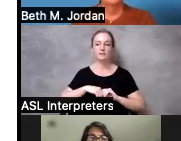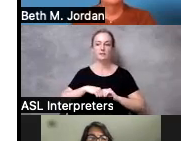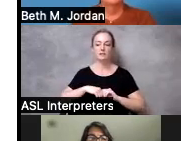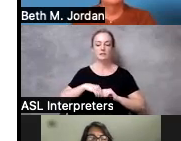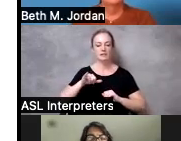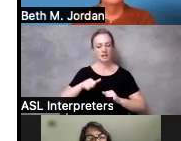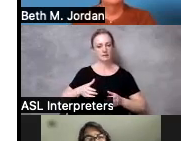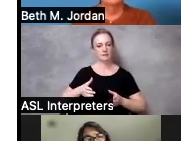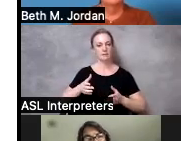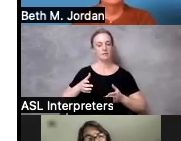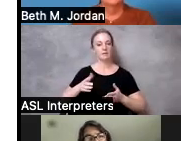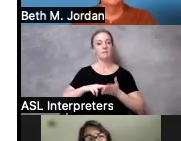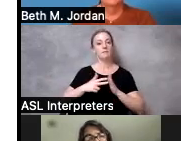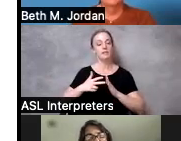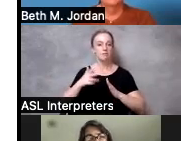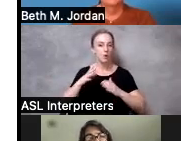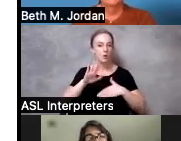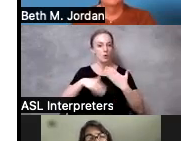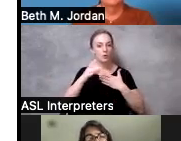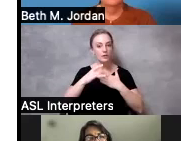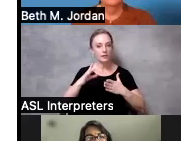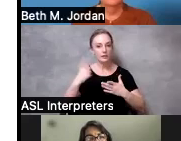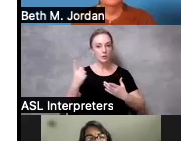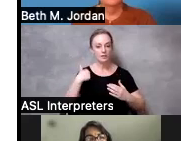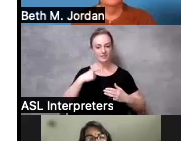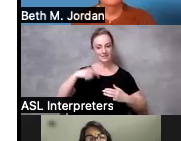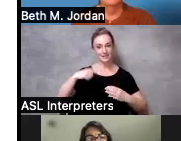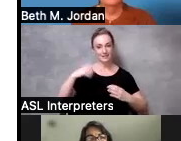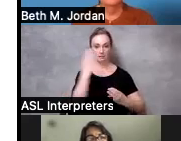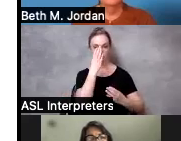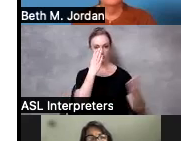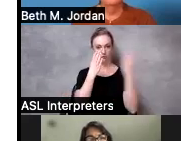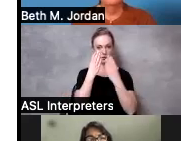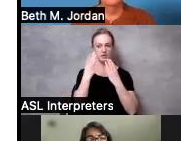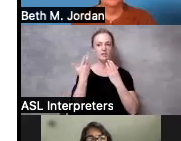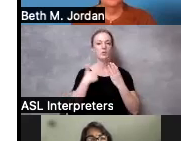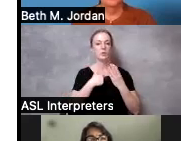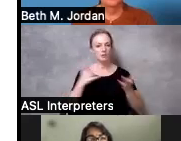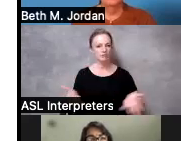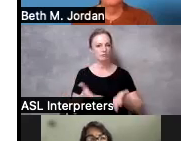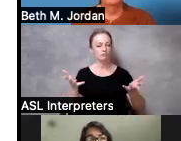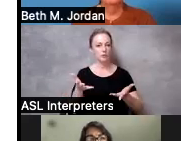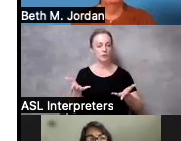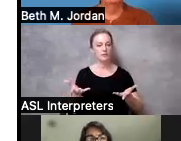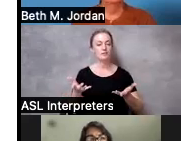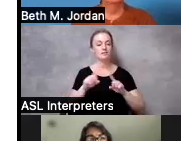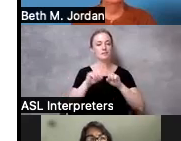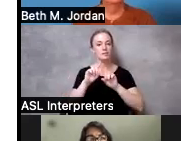the needs in front of the leaders and fosters effective cross-agency work. Mary?